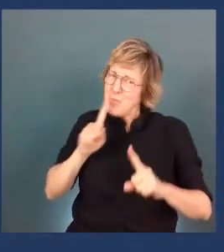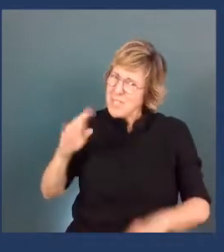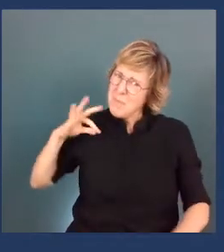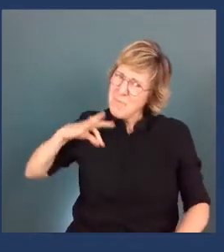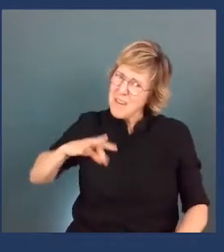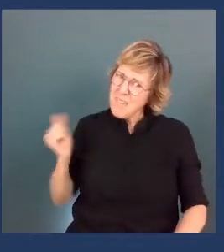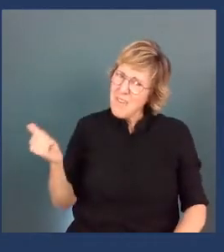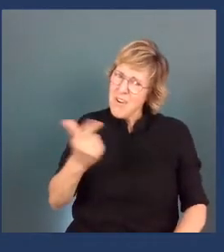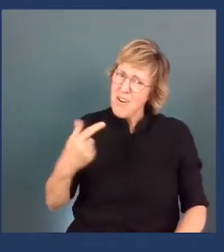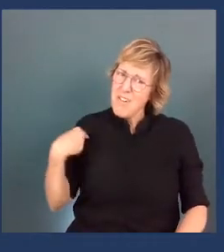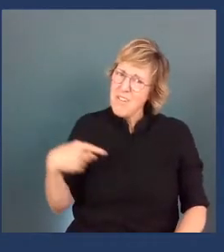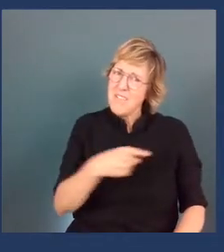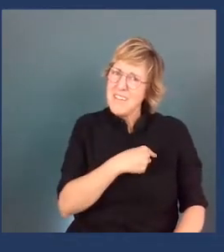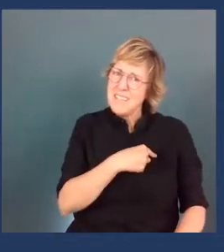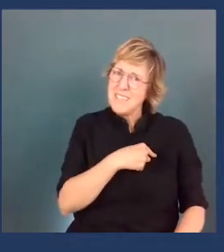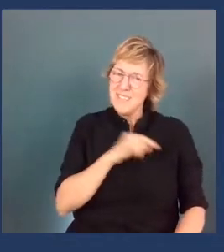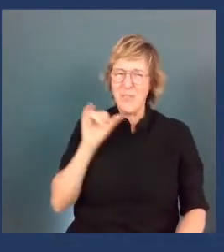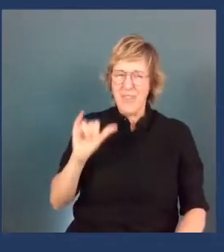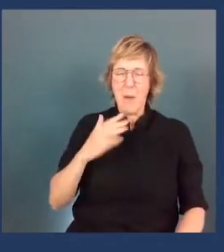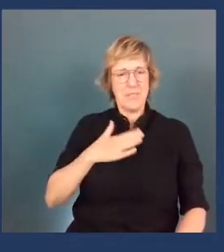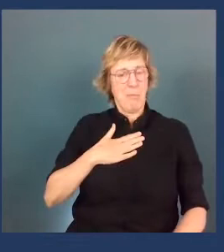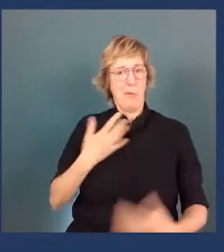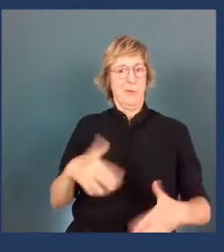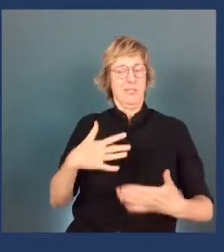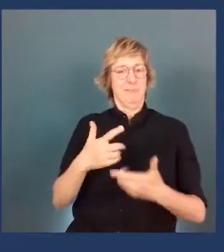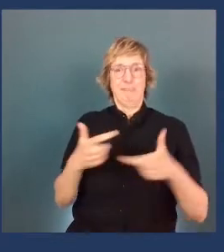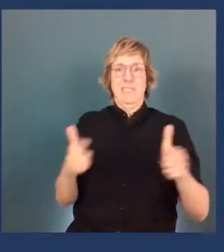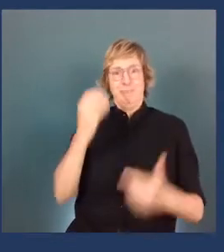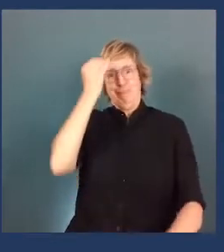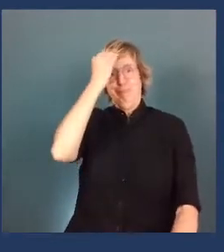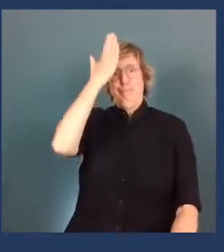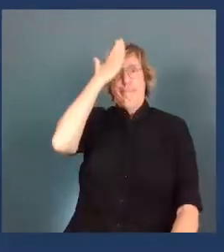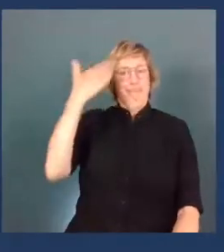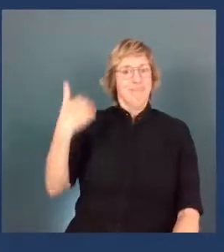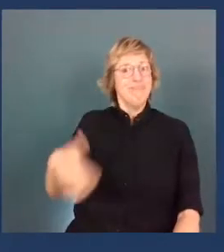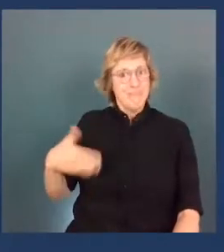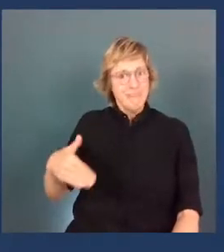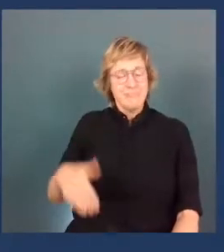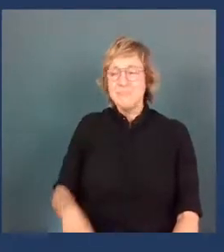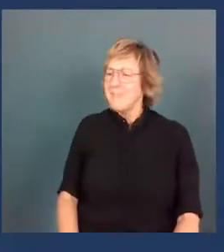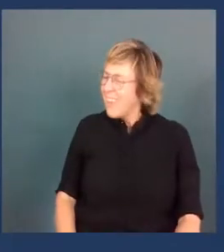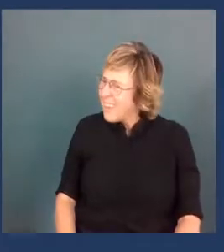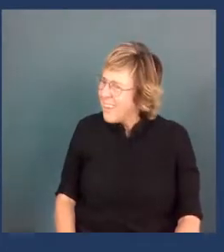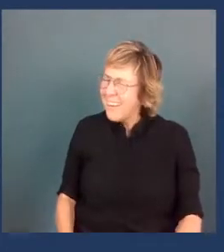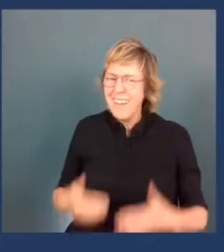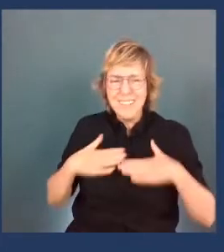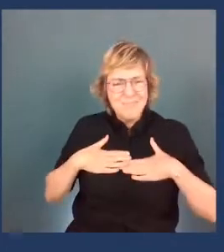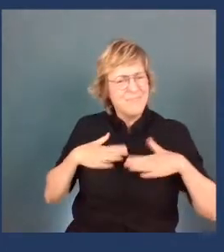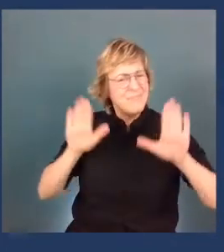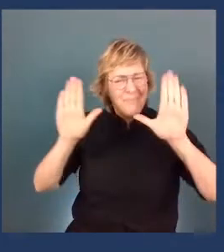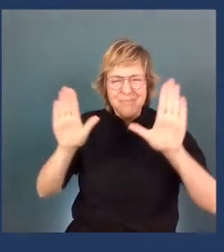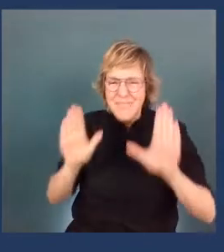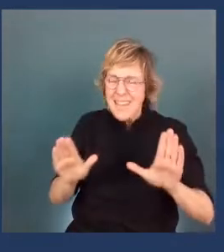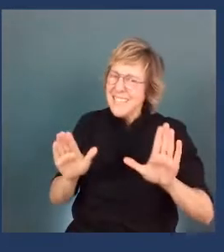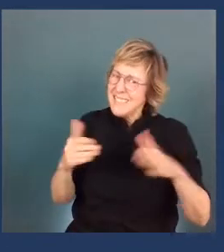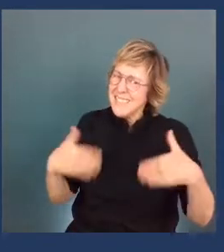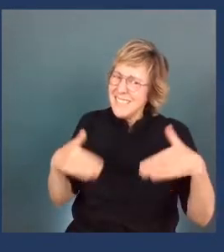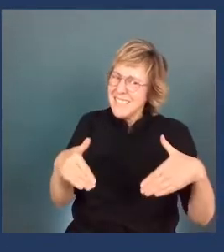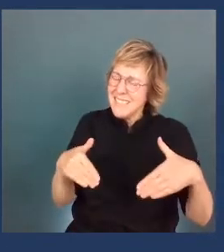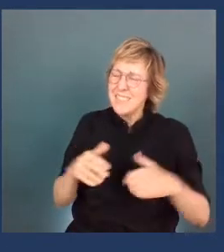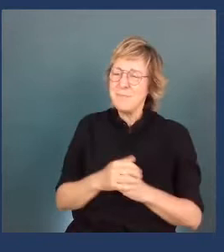us all. And that was sort of my biggest learning this year. Amazing stuff, absolutely phenomenal.